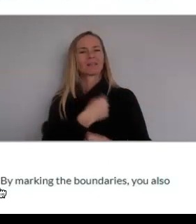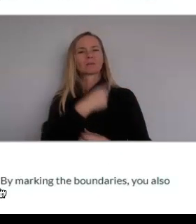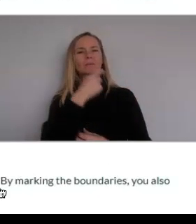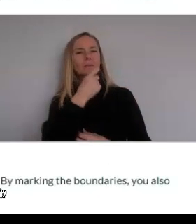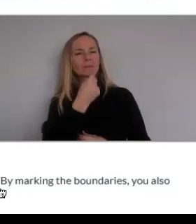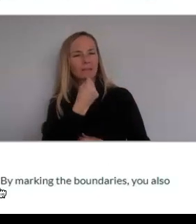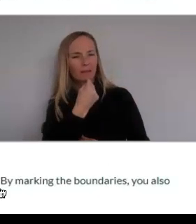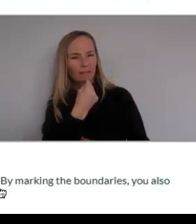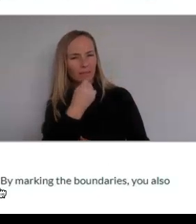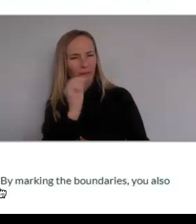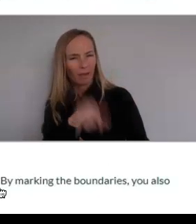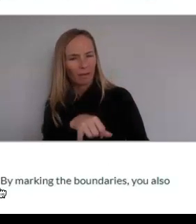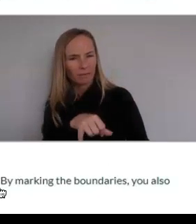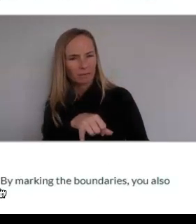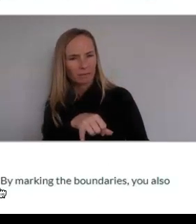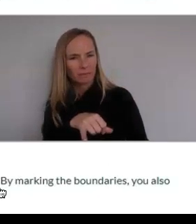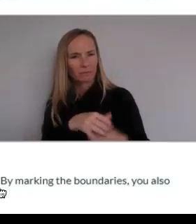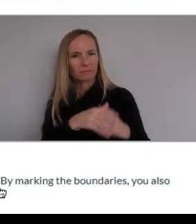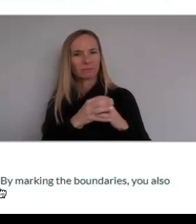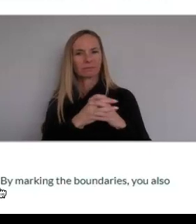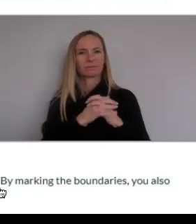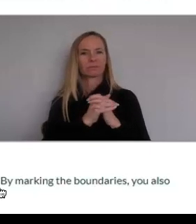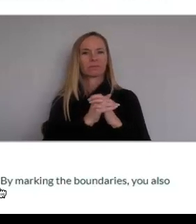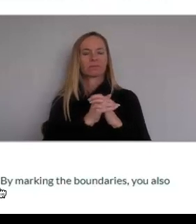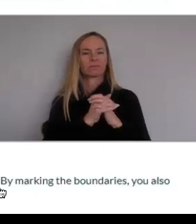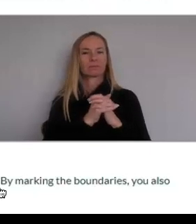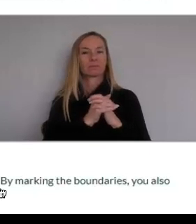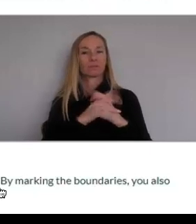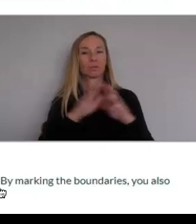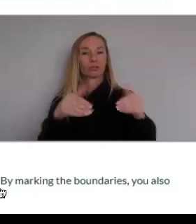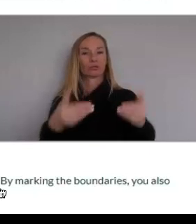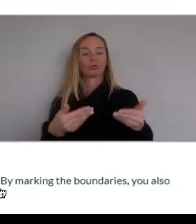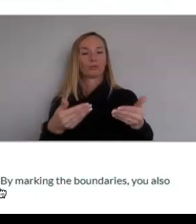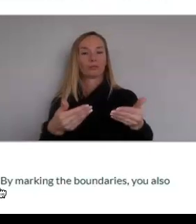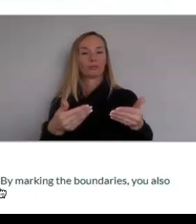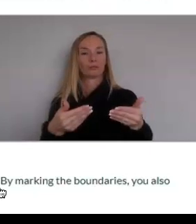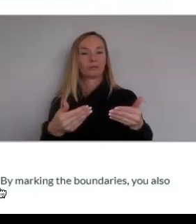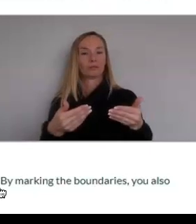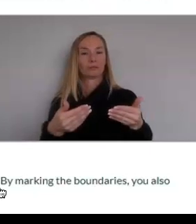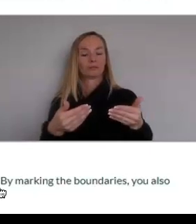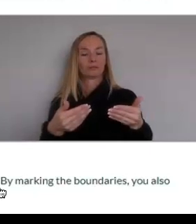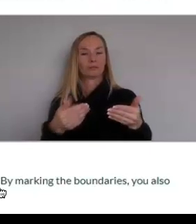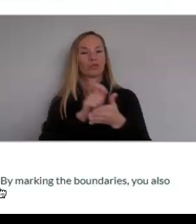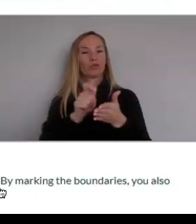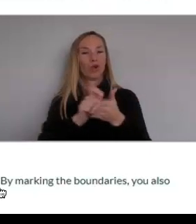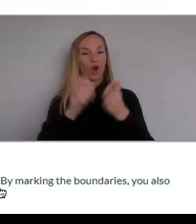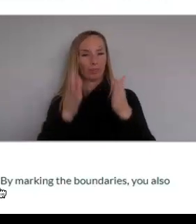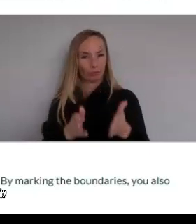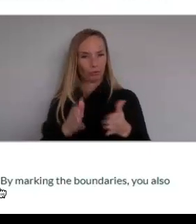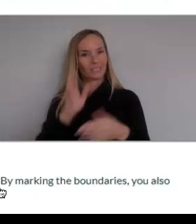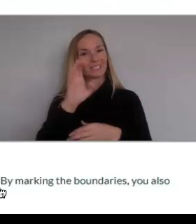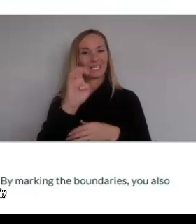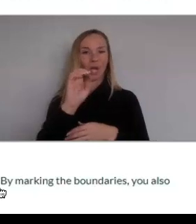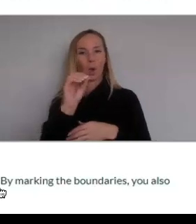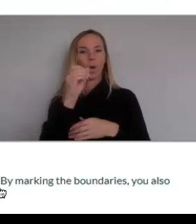what when you're quoting and citing. And so it's introducing the author. So you can put the CEO